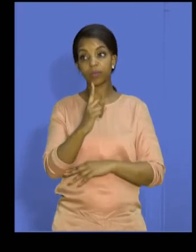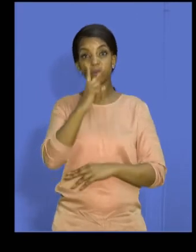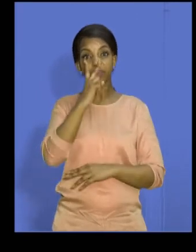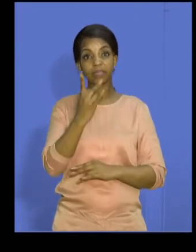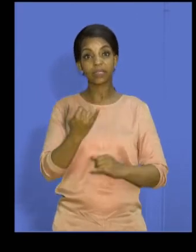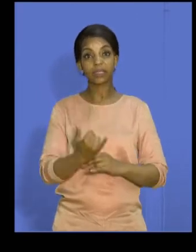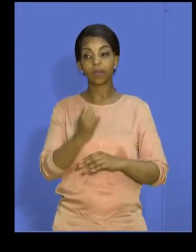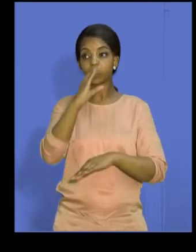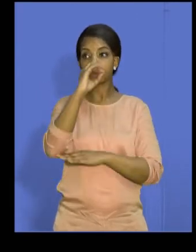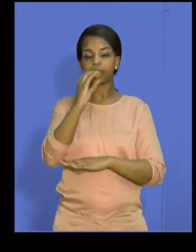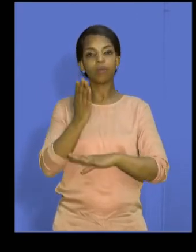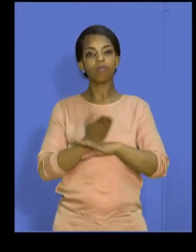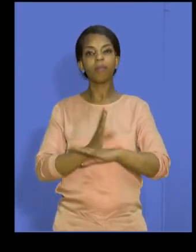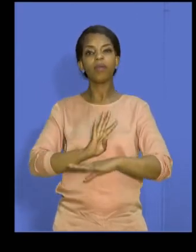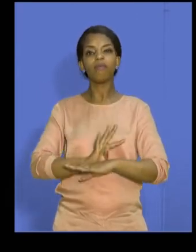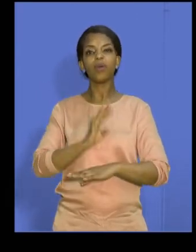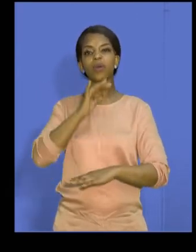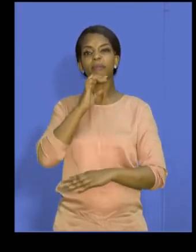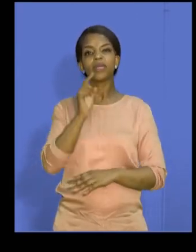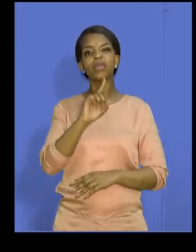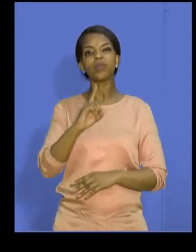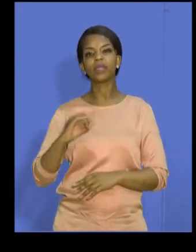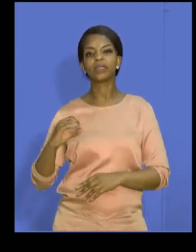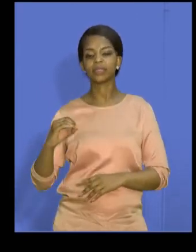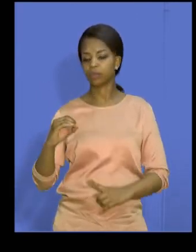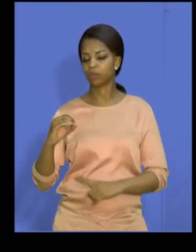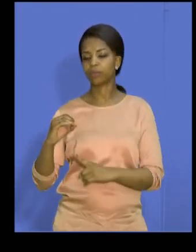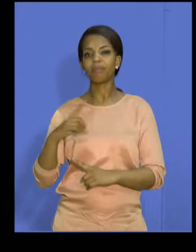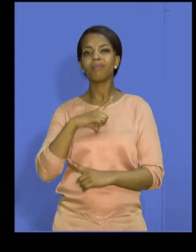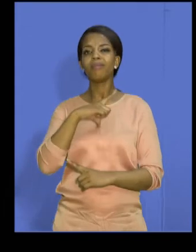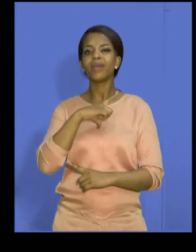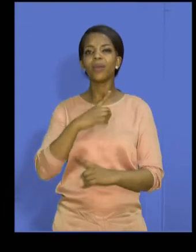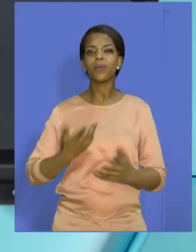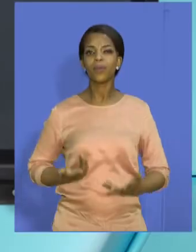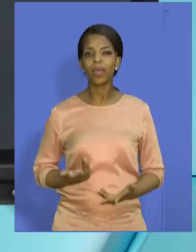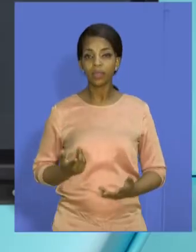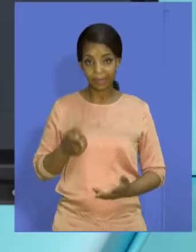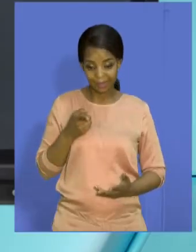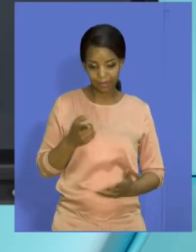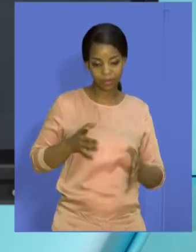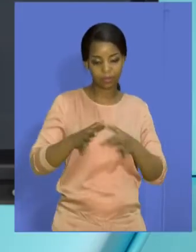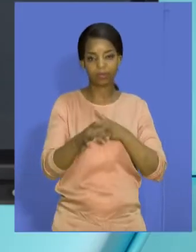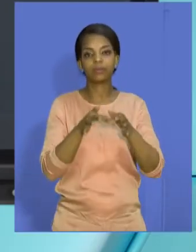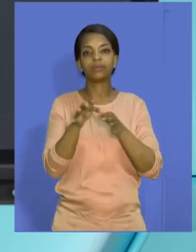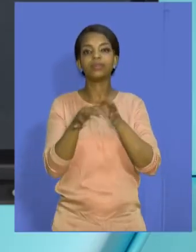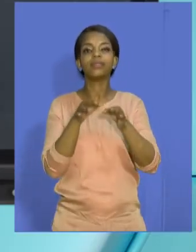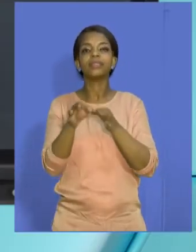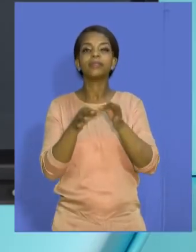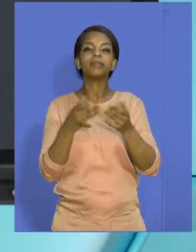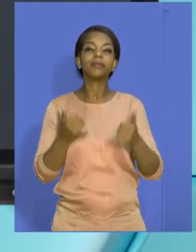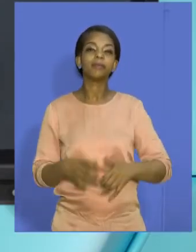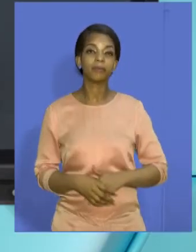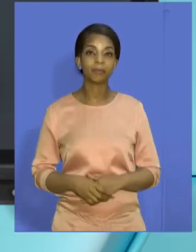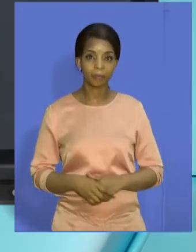0. Why does this then become 0? That's one thing we need to think about. It tells us that there